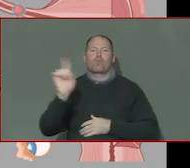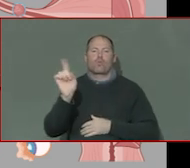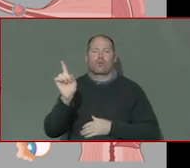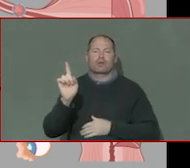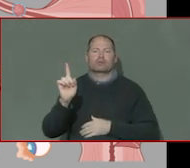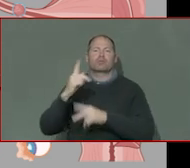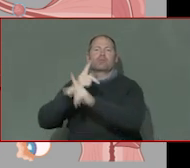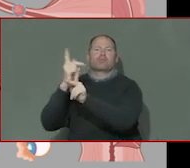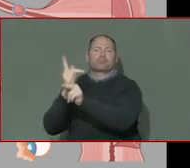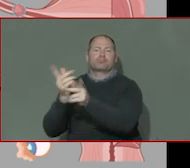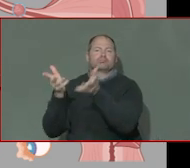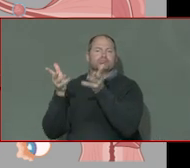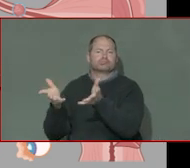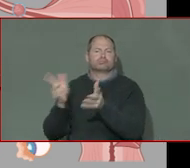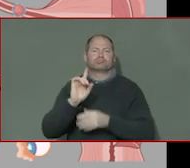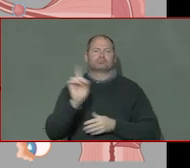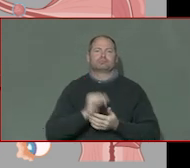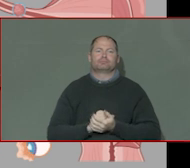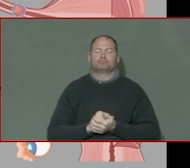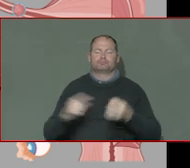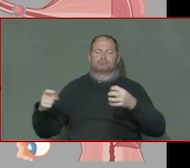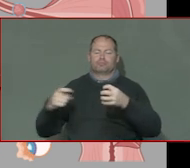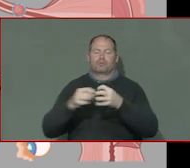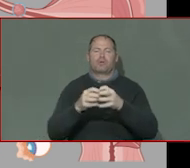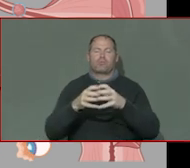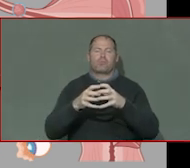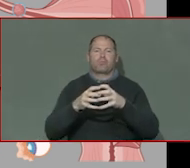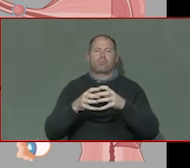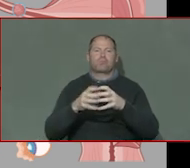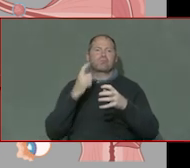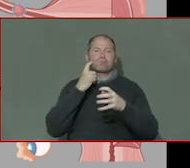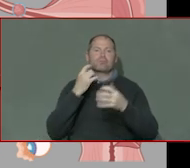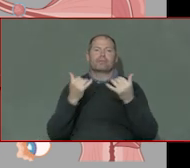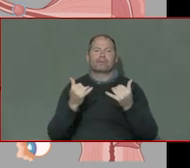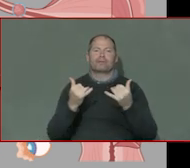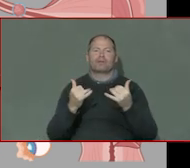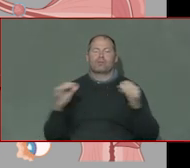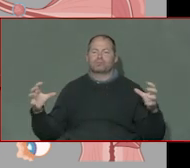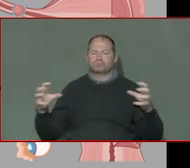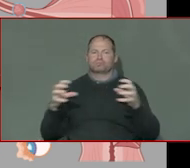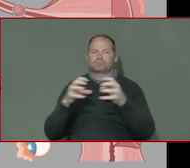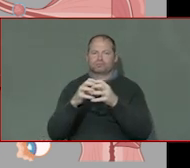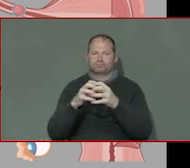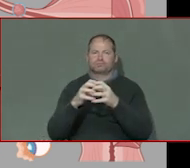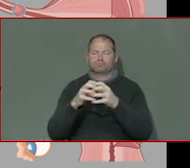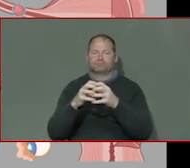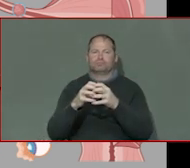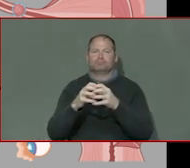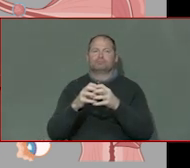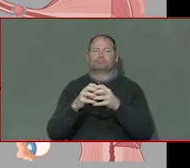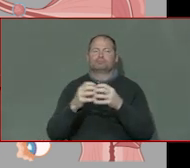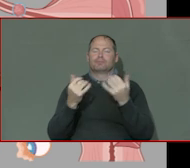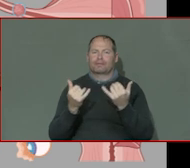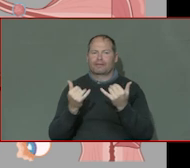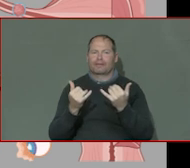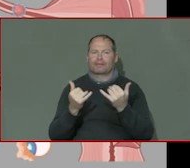So fertilization in short just means that we have an haploid ovum and a haploid sperm cell, and they are